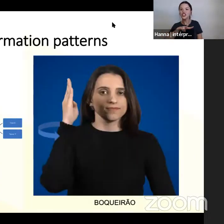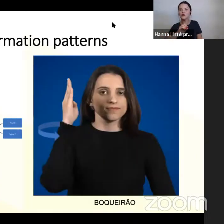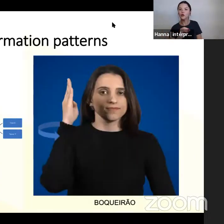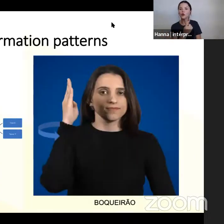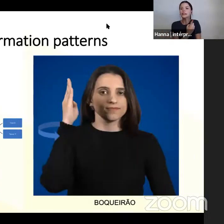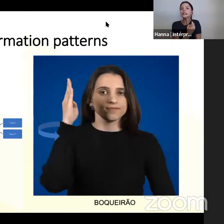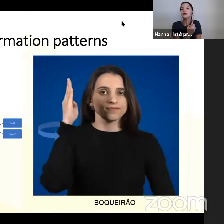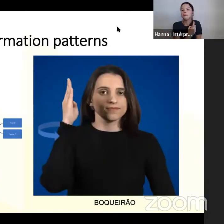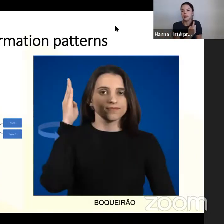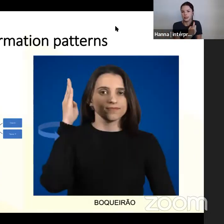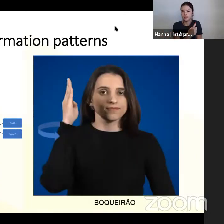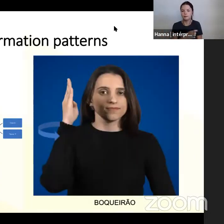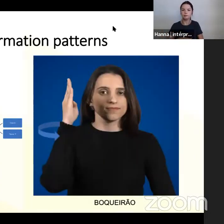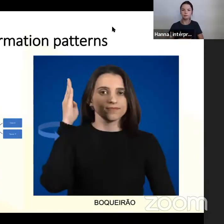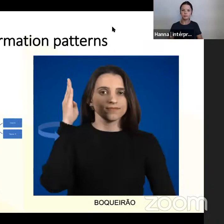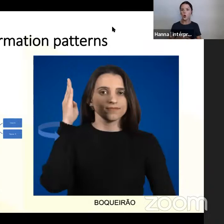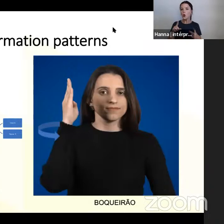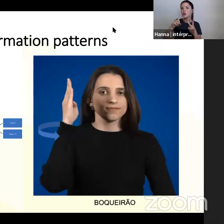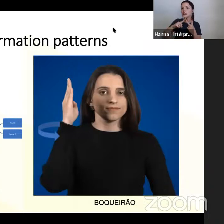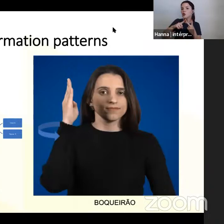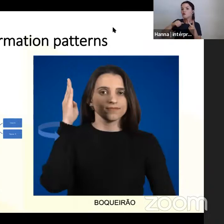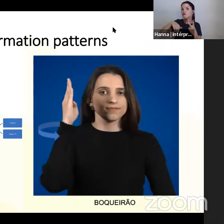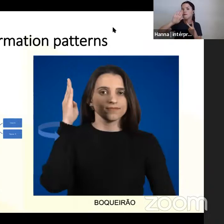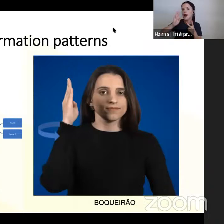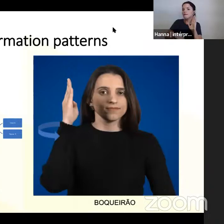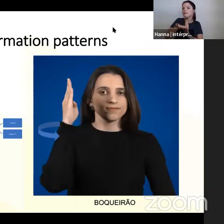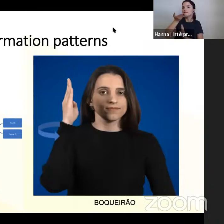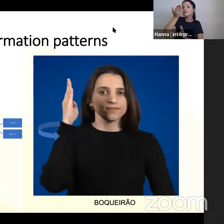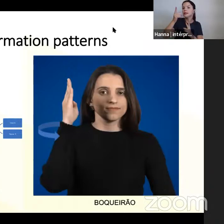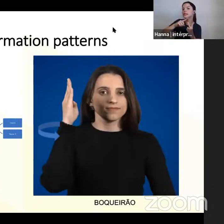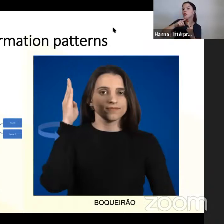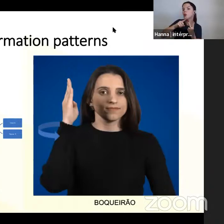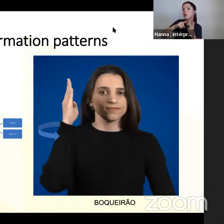The second most frequent